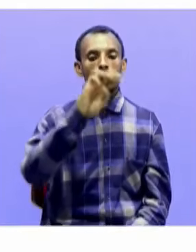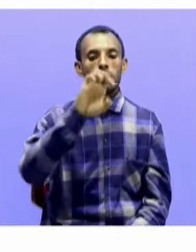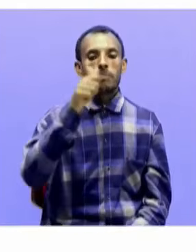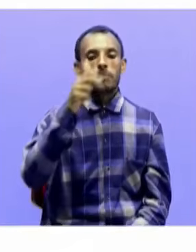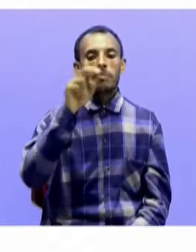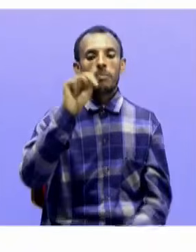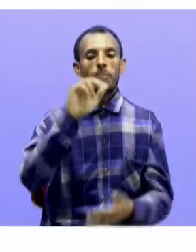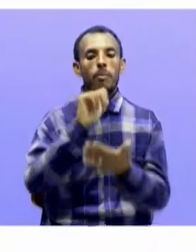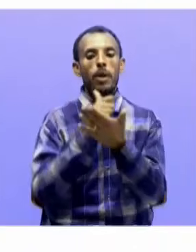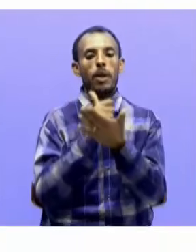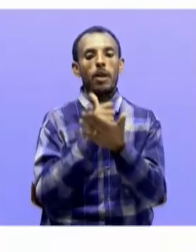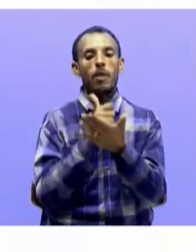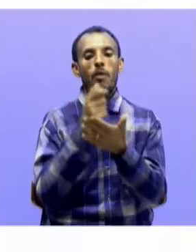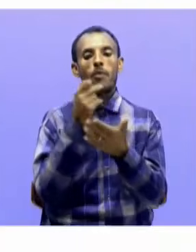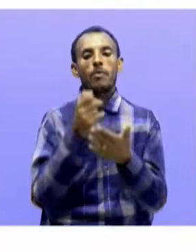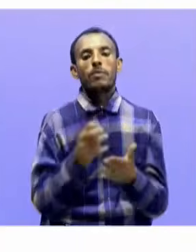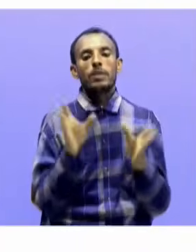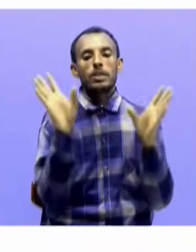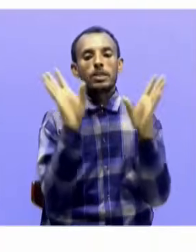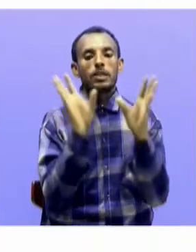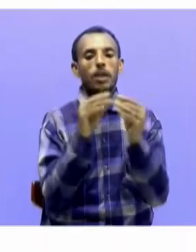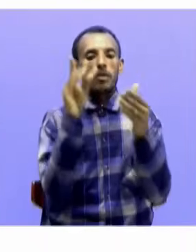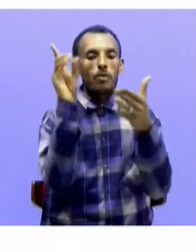the following set of data.